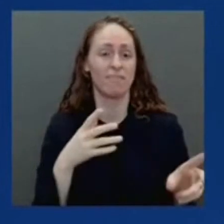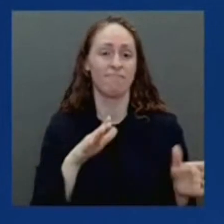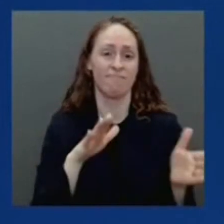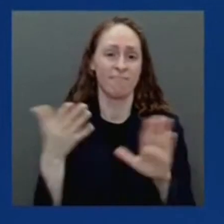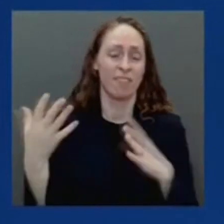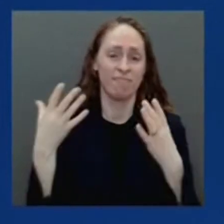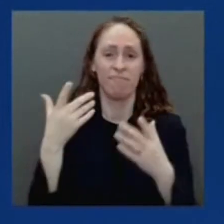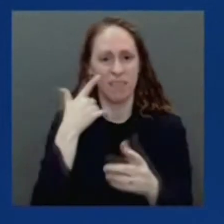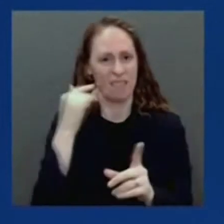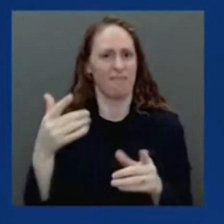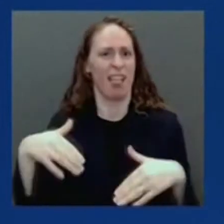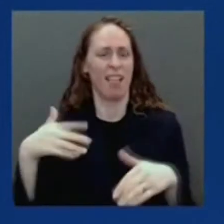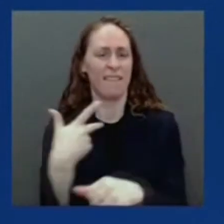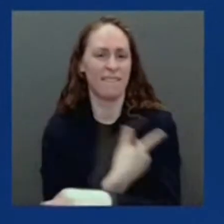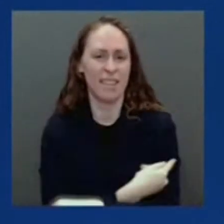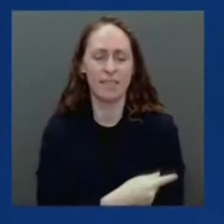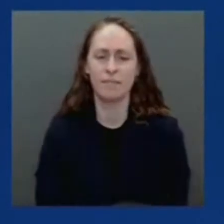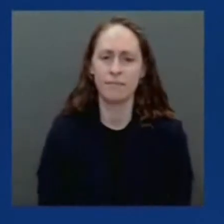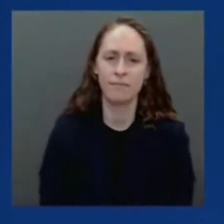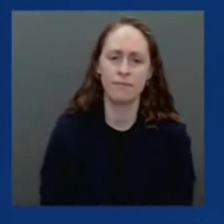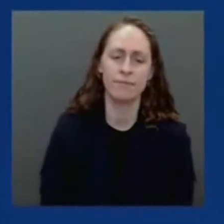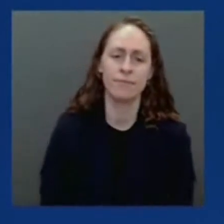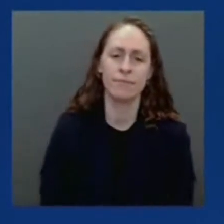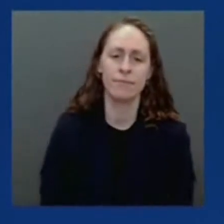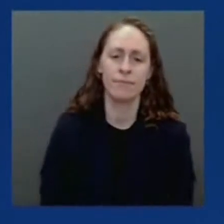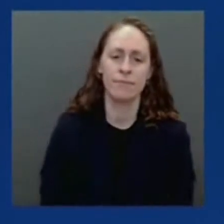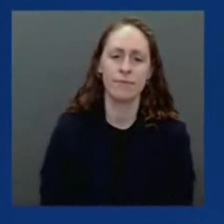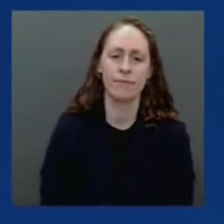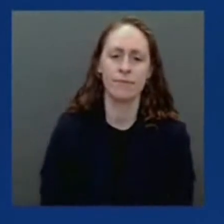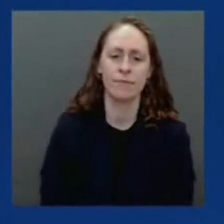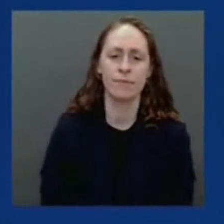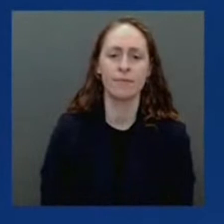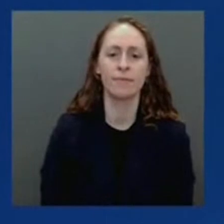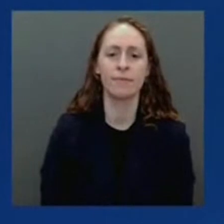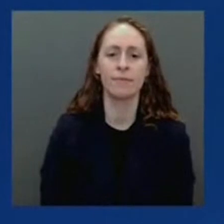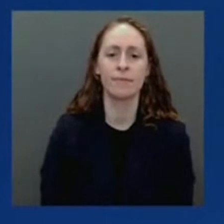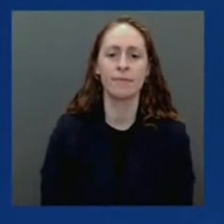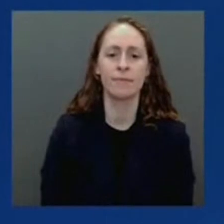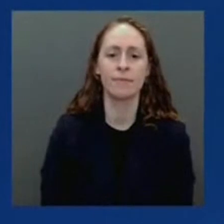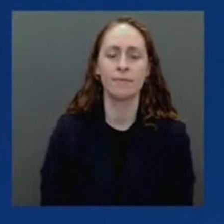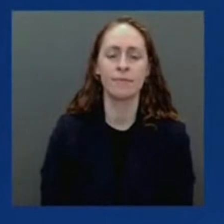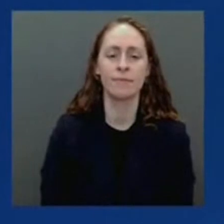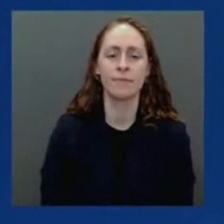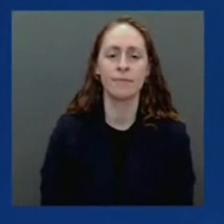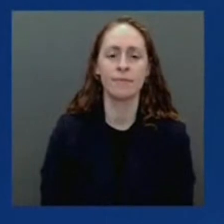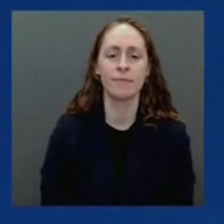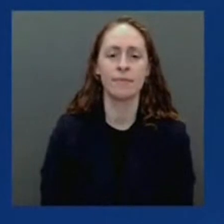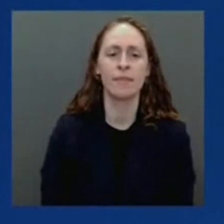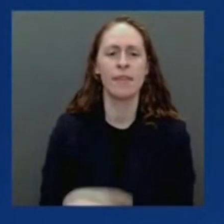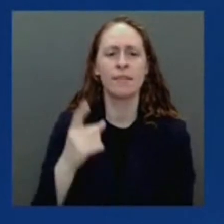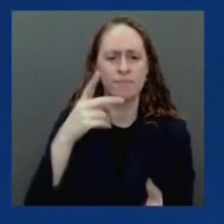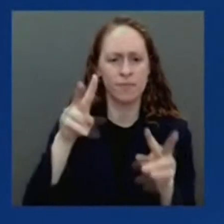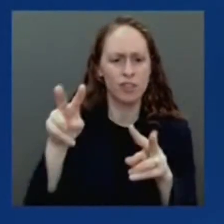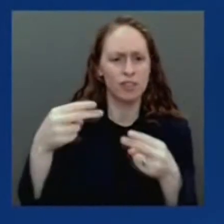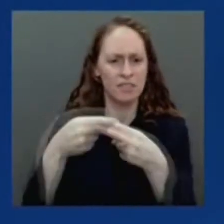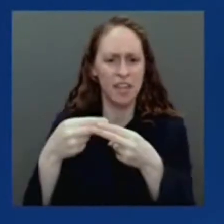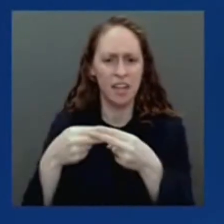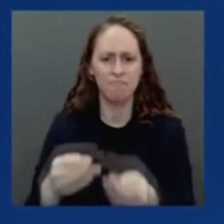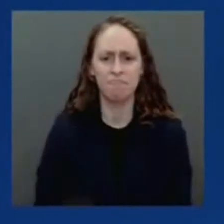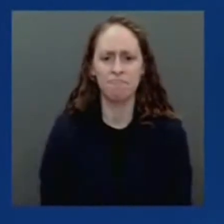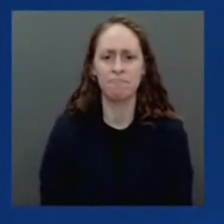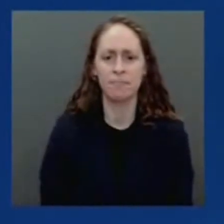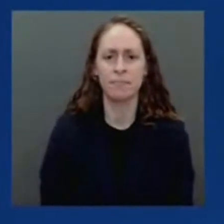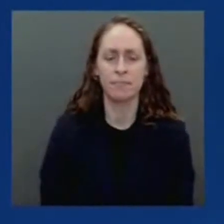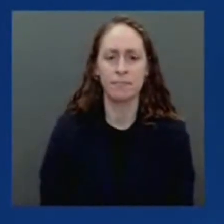in preventing hospitalization from COVID-19. On this slide, you can see data comparing the percentage